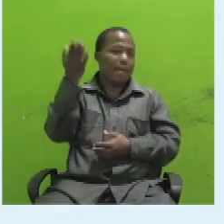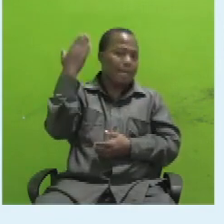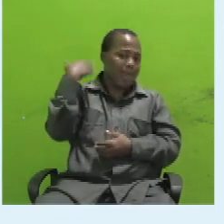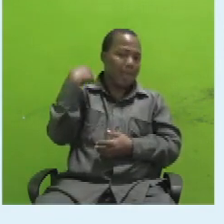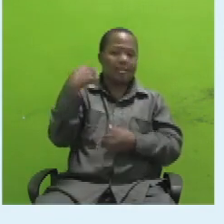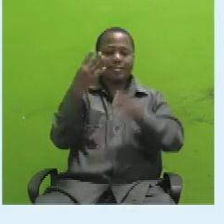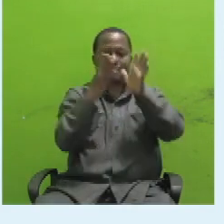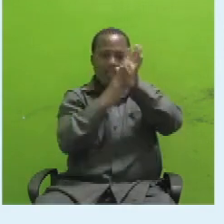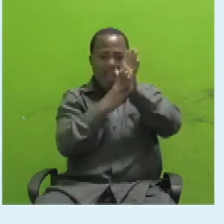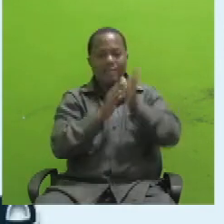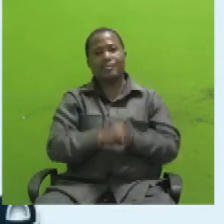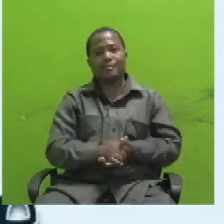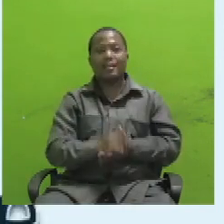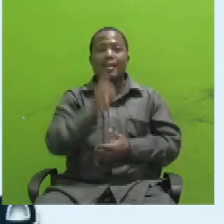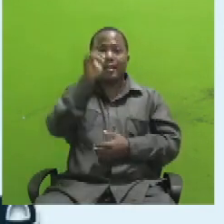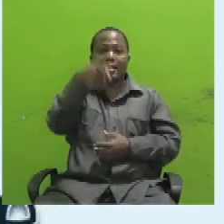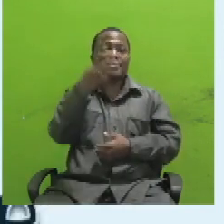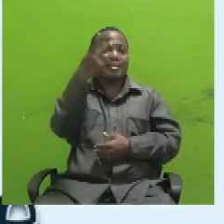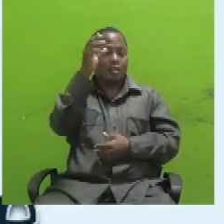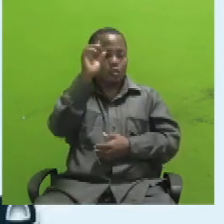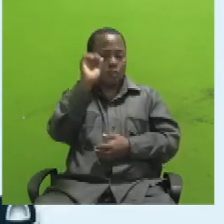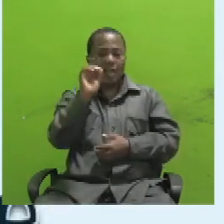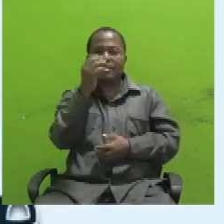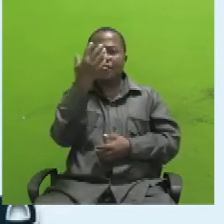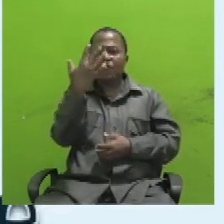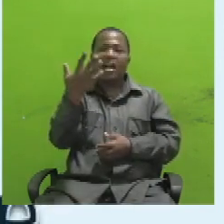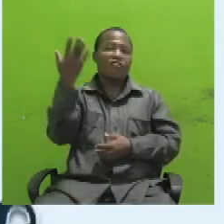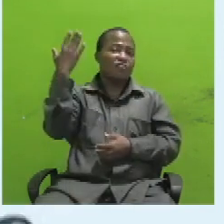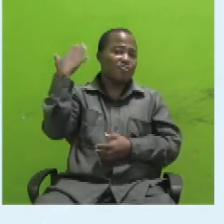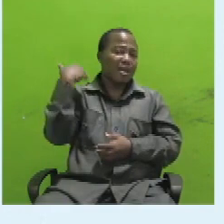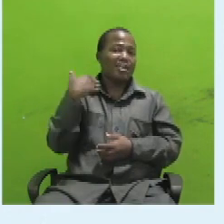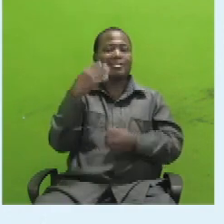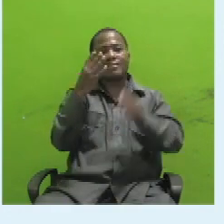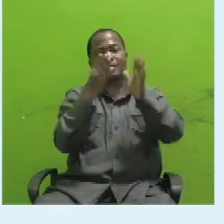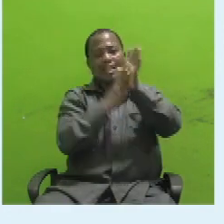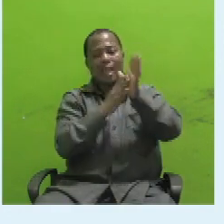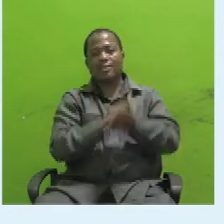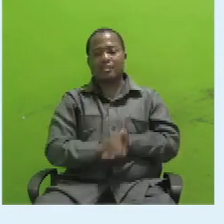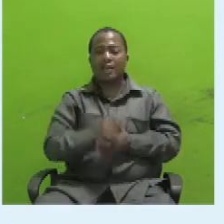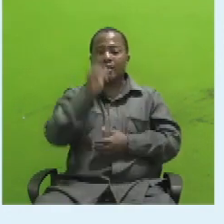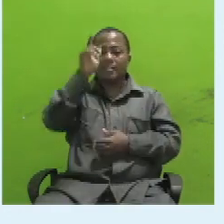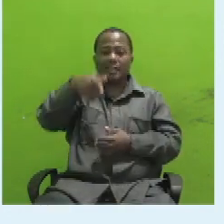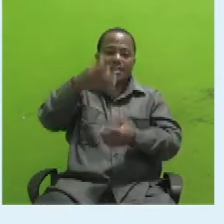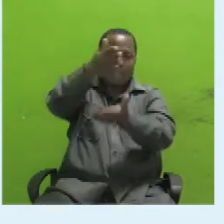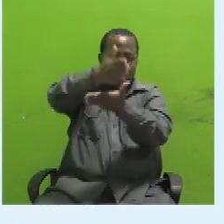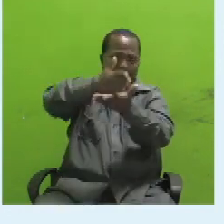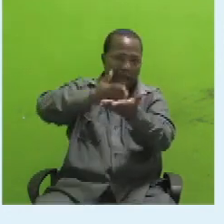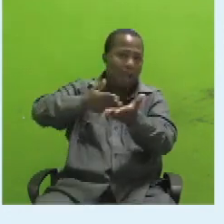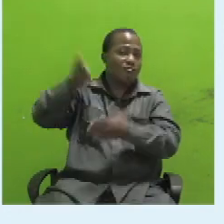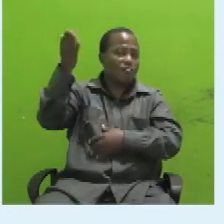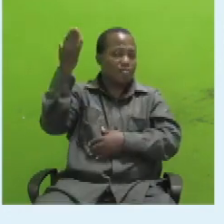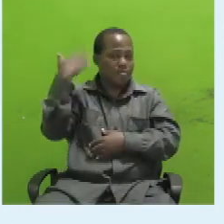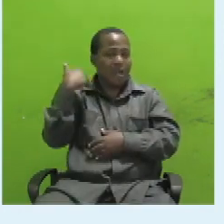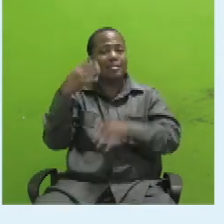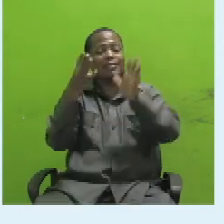9. It is 25 past 9. It is half past 9.